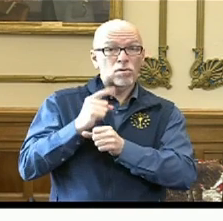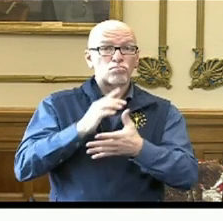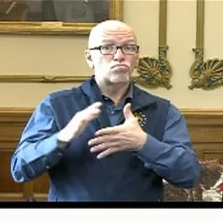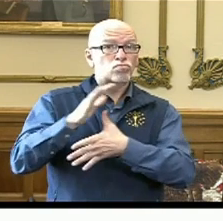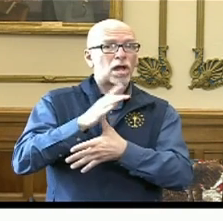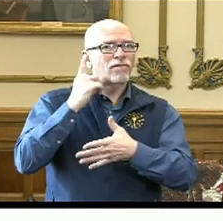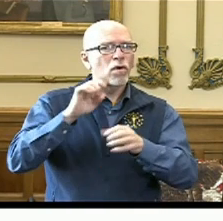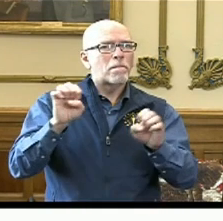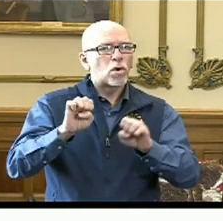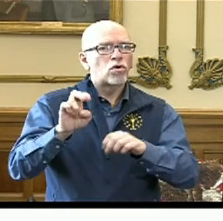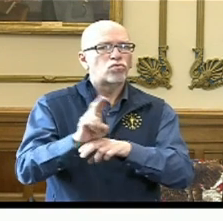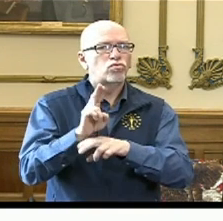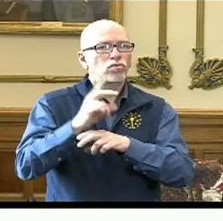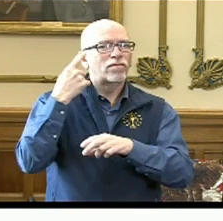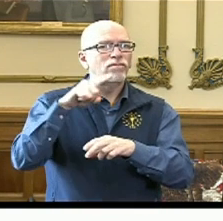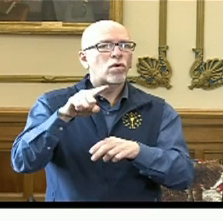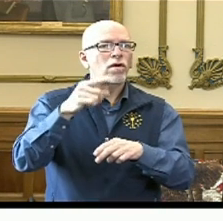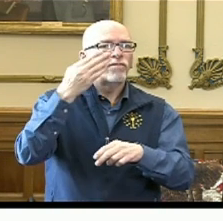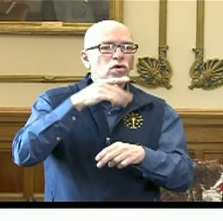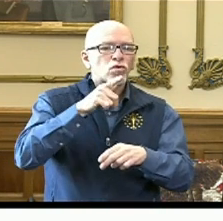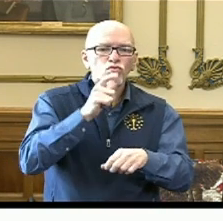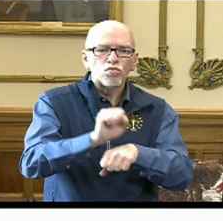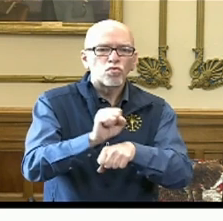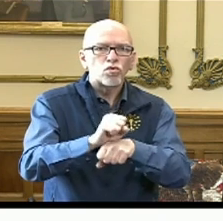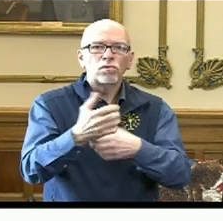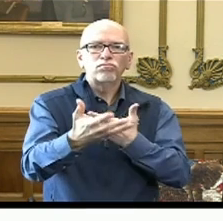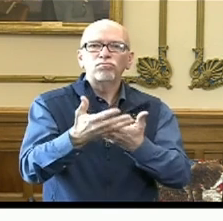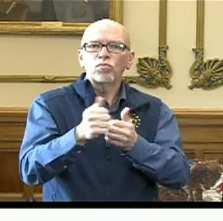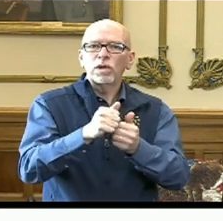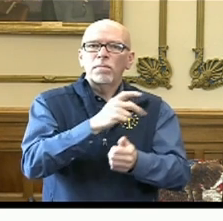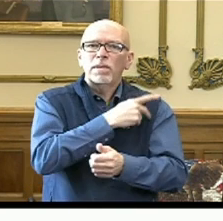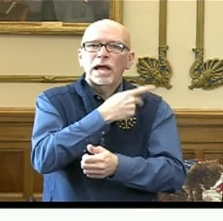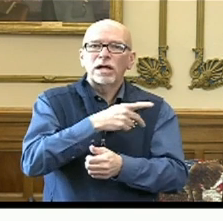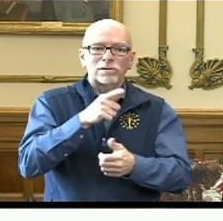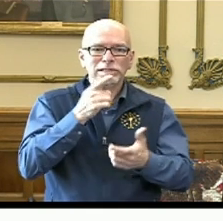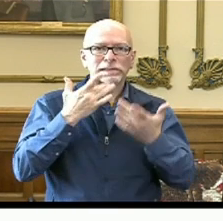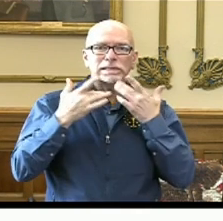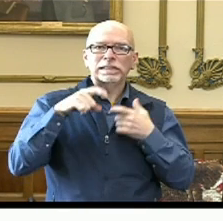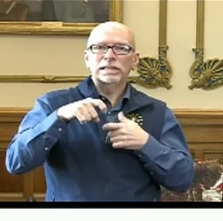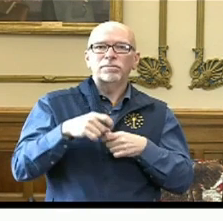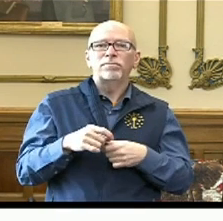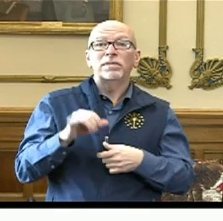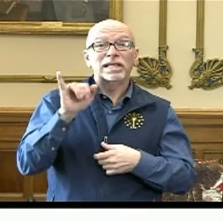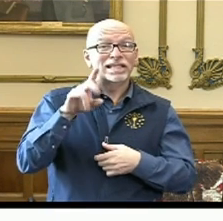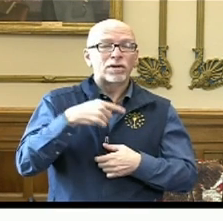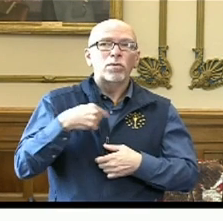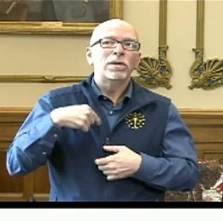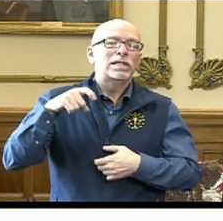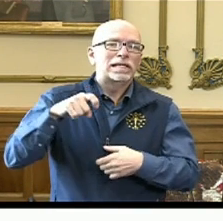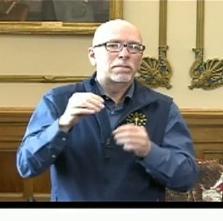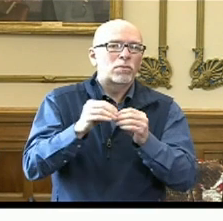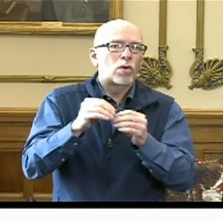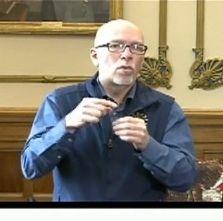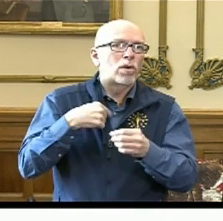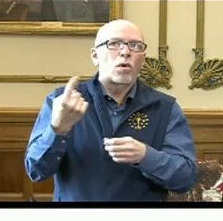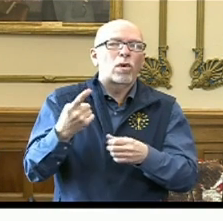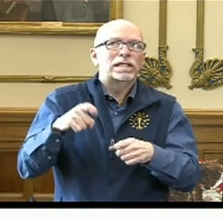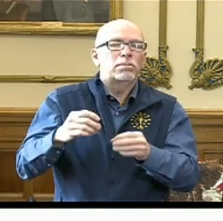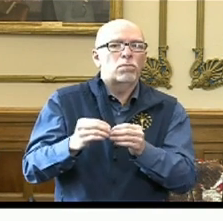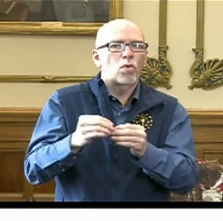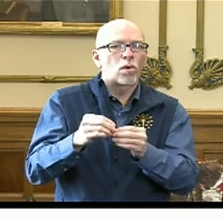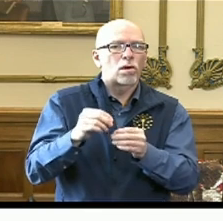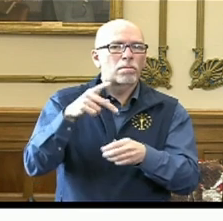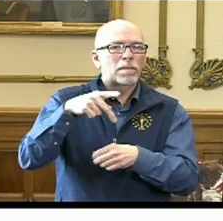use only for frontline responders who are facing shortages. Indiana can never have enough personal protective equipment, and